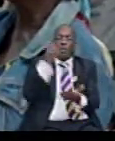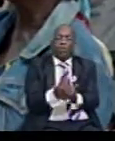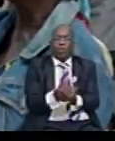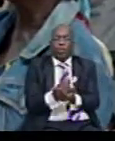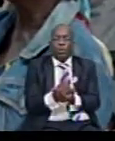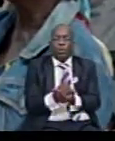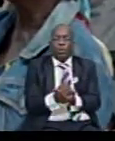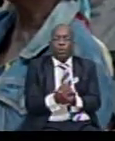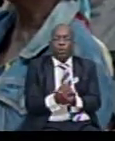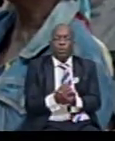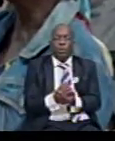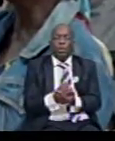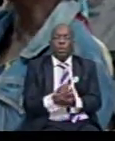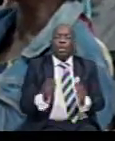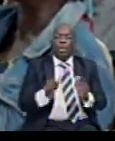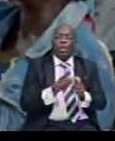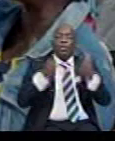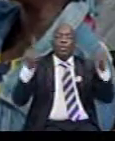A great amen. Amen.